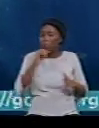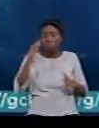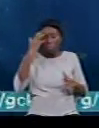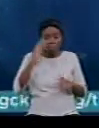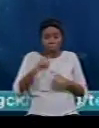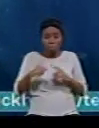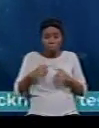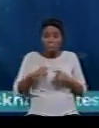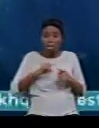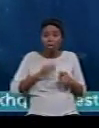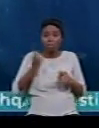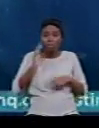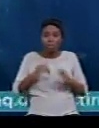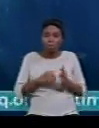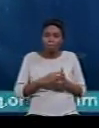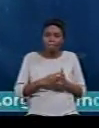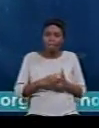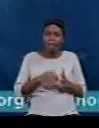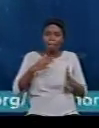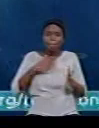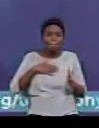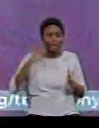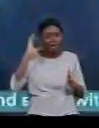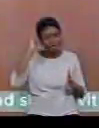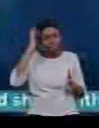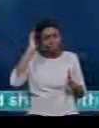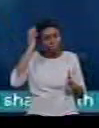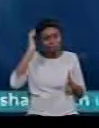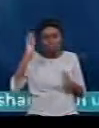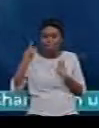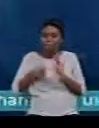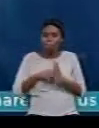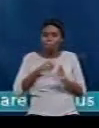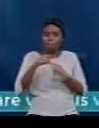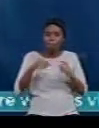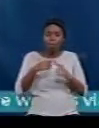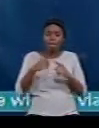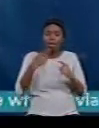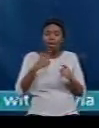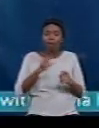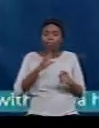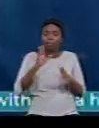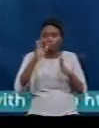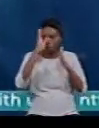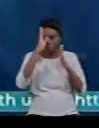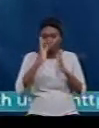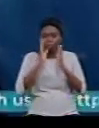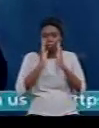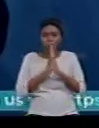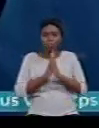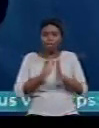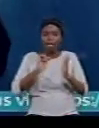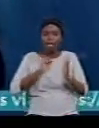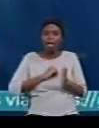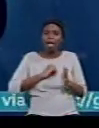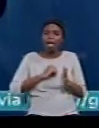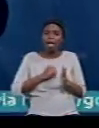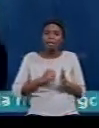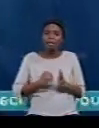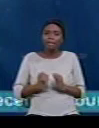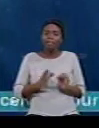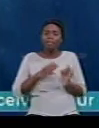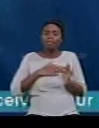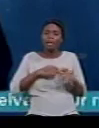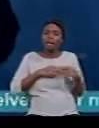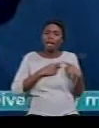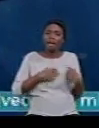this. My brain reacted negatively. When our dad in the Lord prayed, I fixed my heart with faith.